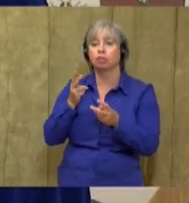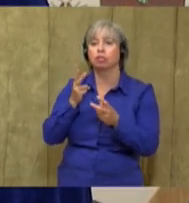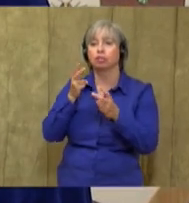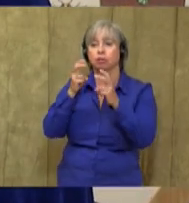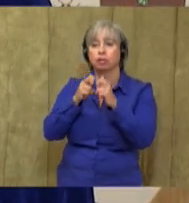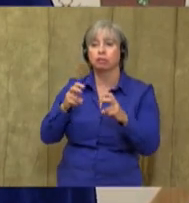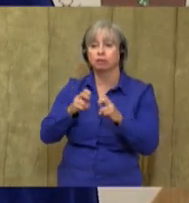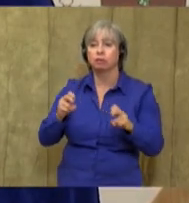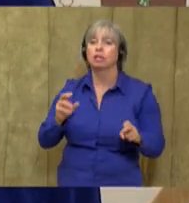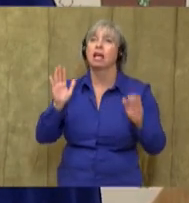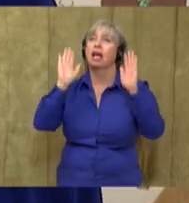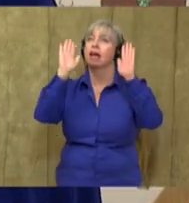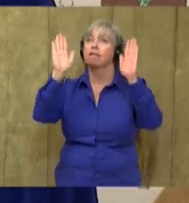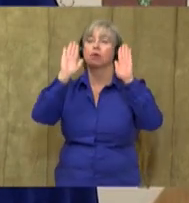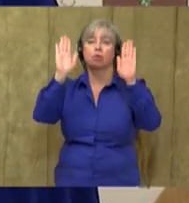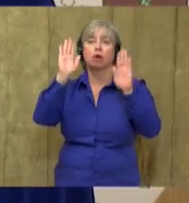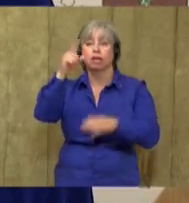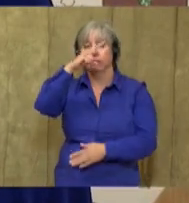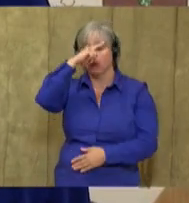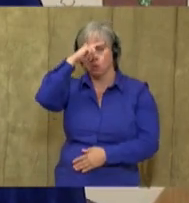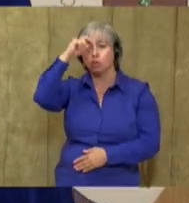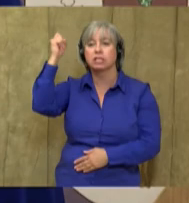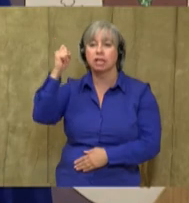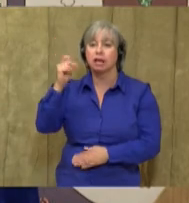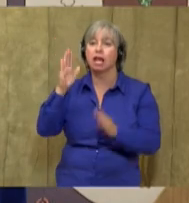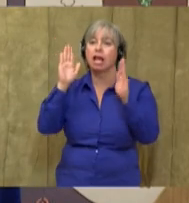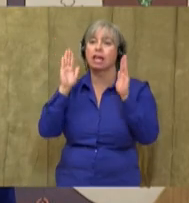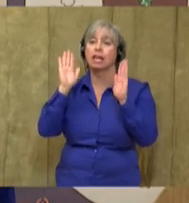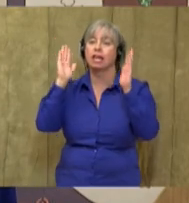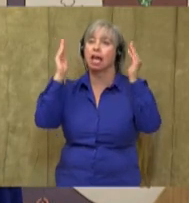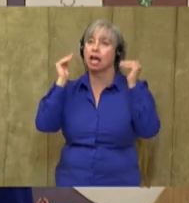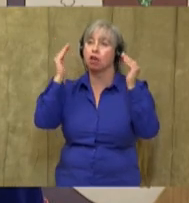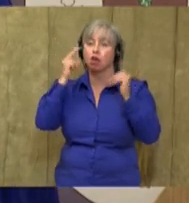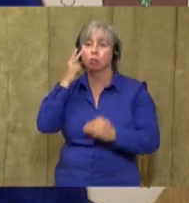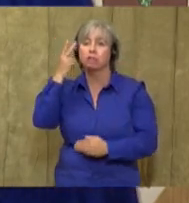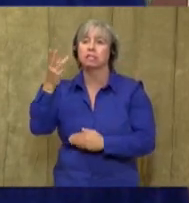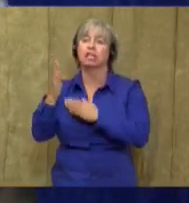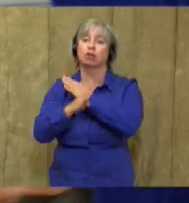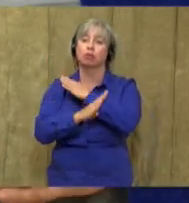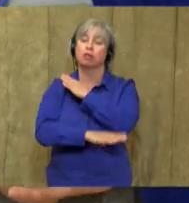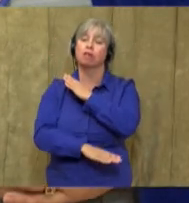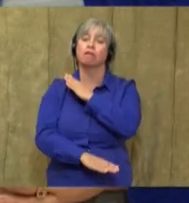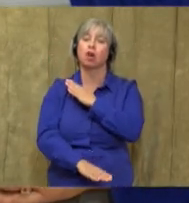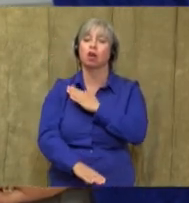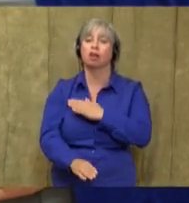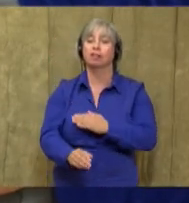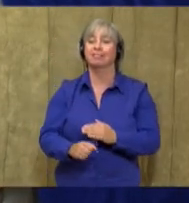about. Have a great summer, and I hope to see you guys come the fall. Thank you.